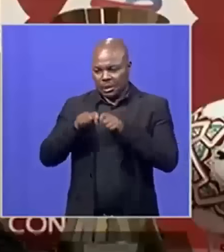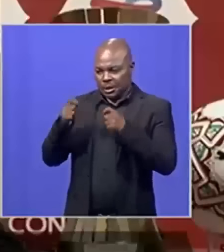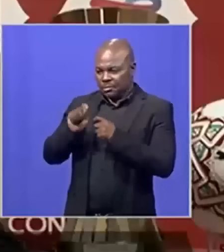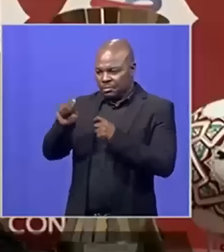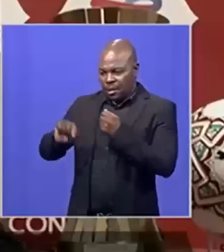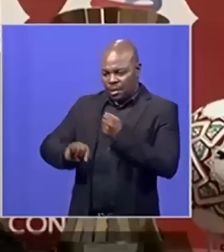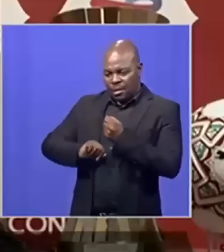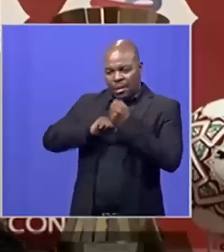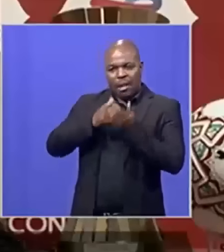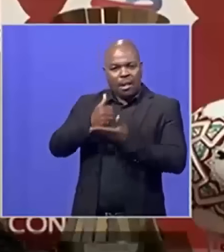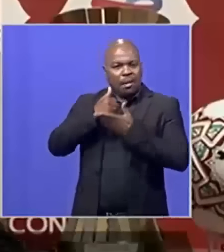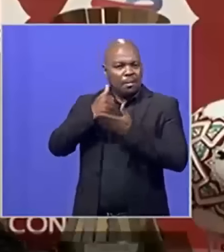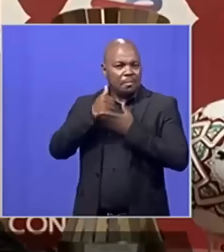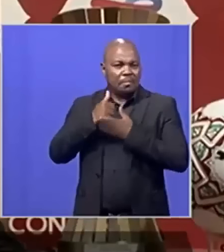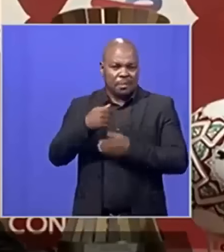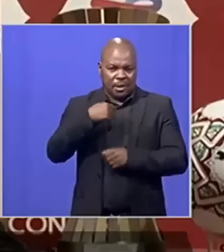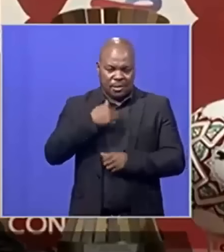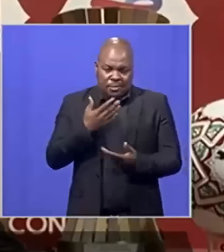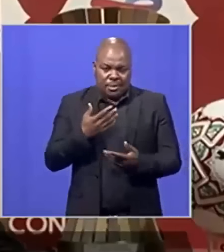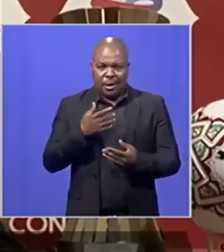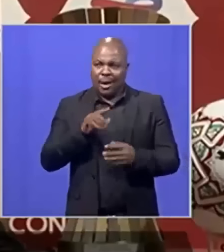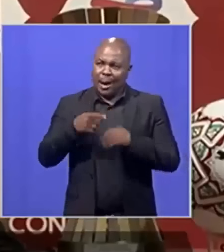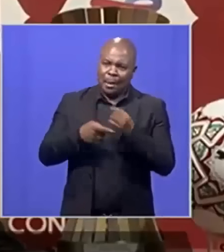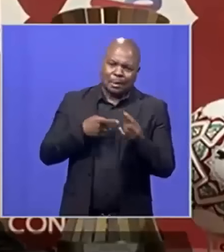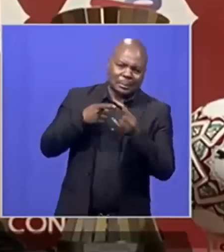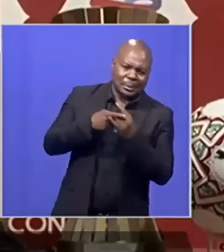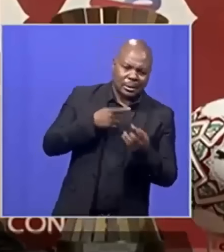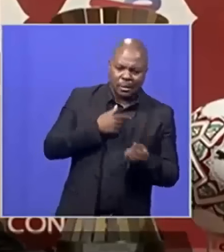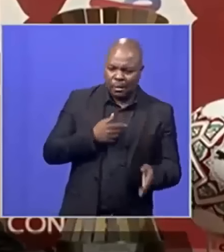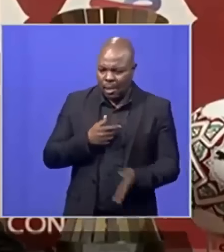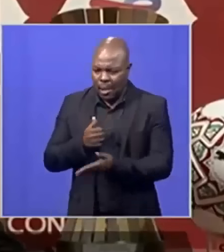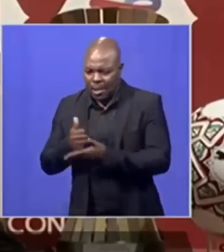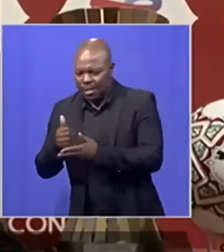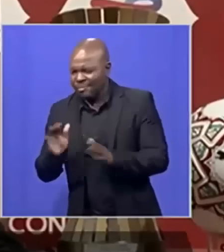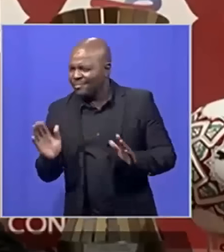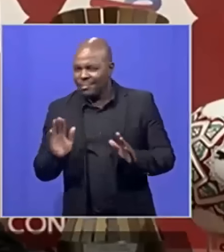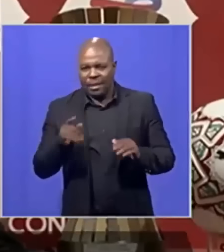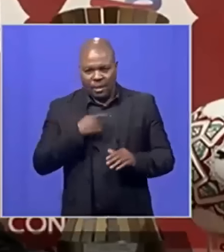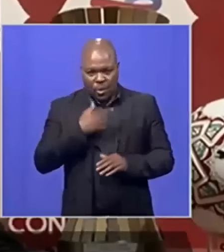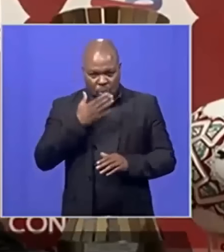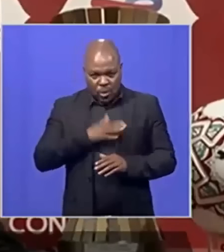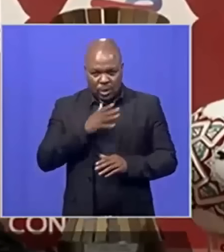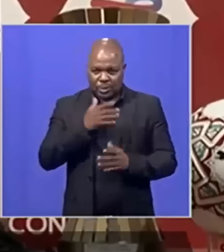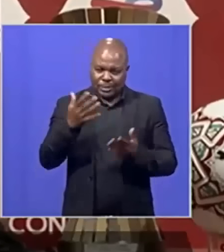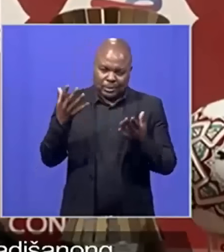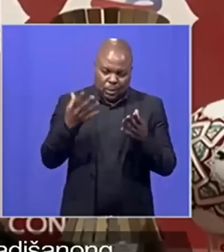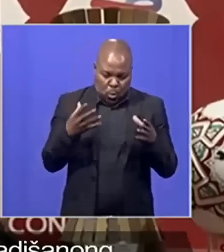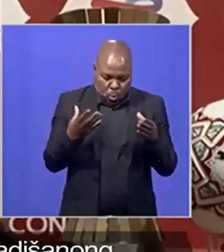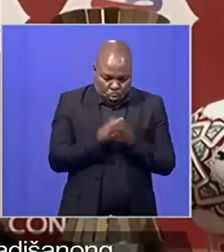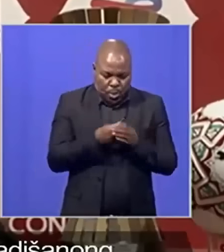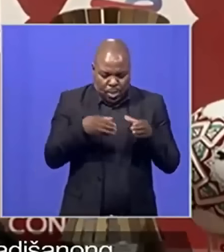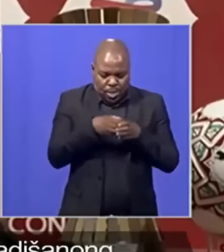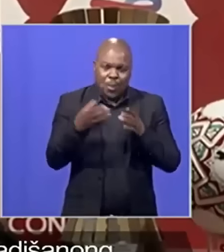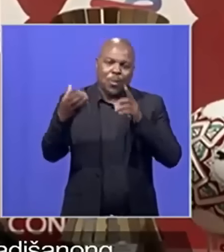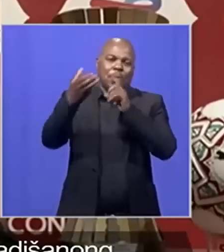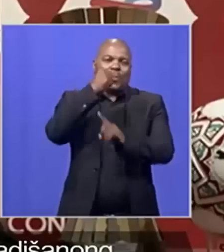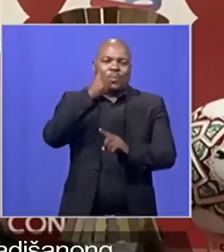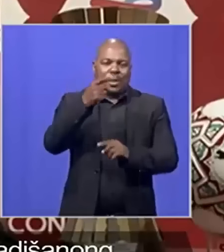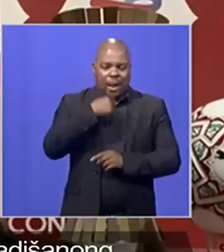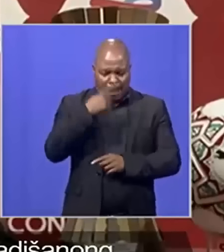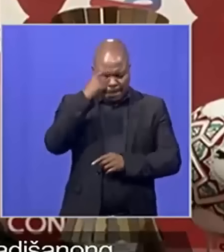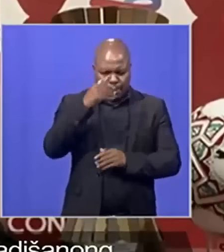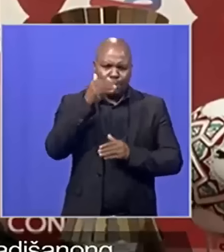of course. And I think for me, it's not about the goals, it's not about the assists. It's just about to win something with this squad. And I think we are on the right